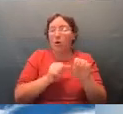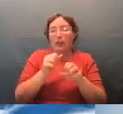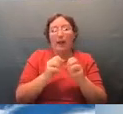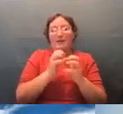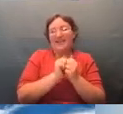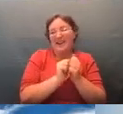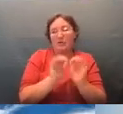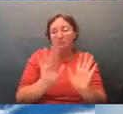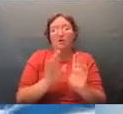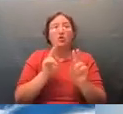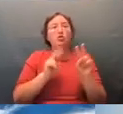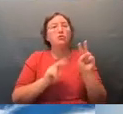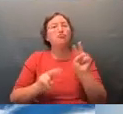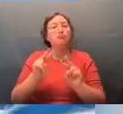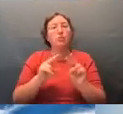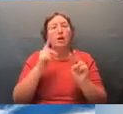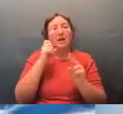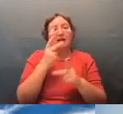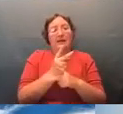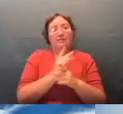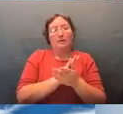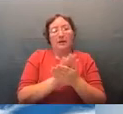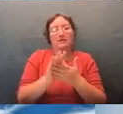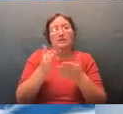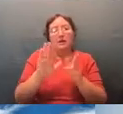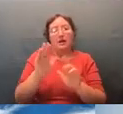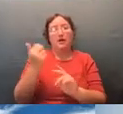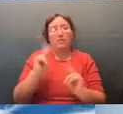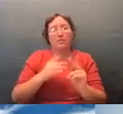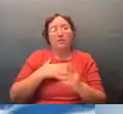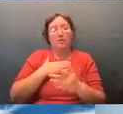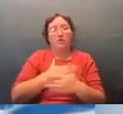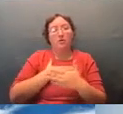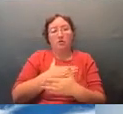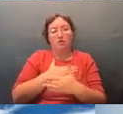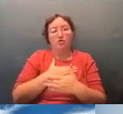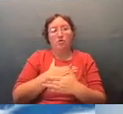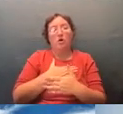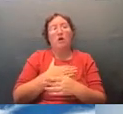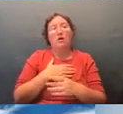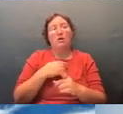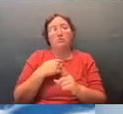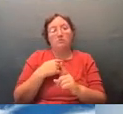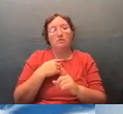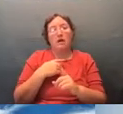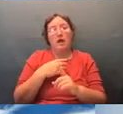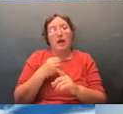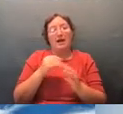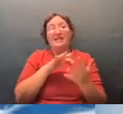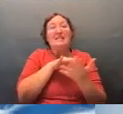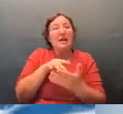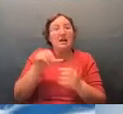you walk through them, because we want to keep them for people to not only one, view, but two, be able to study